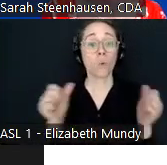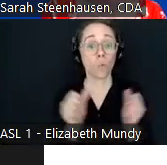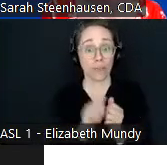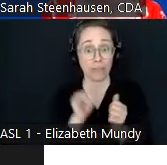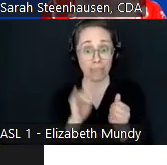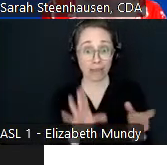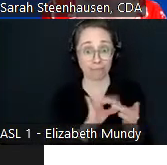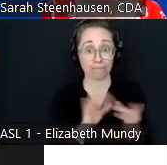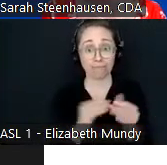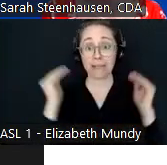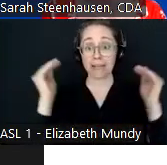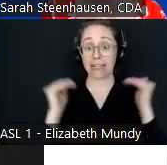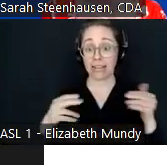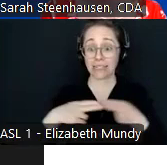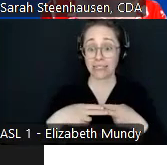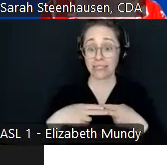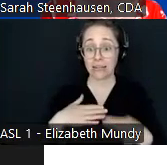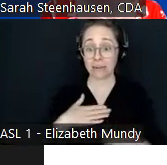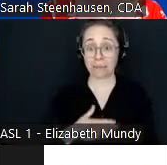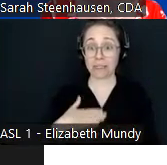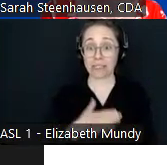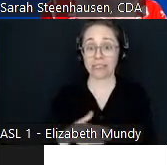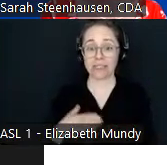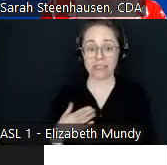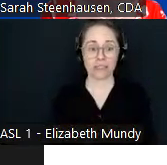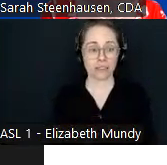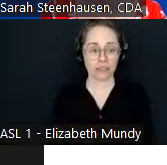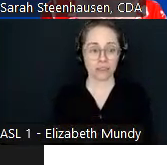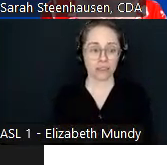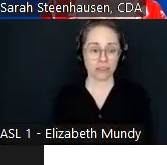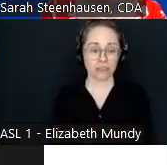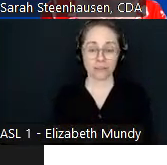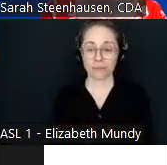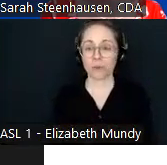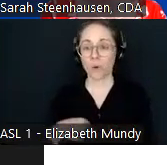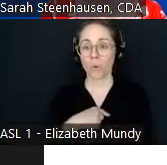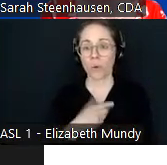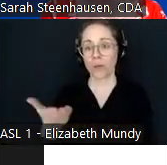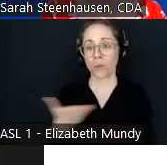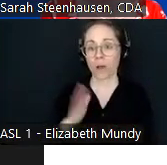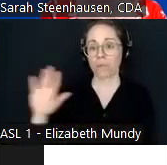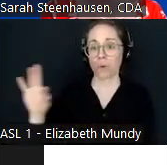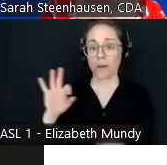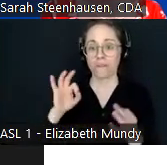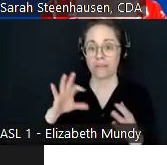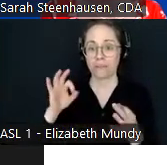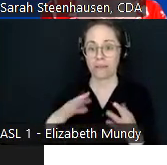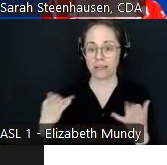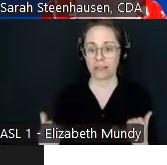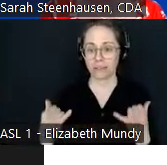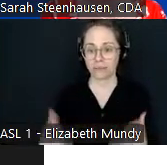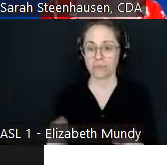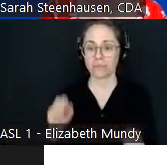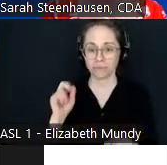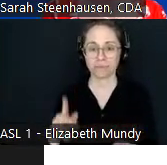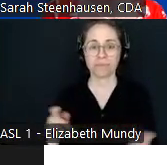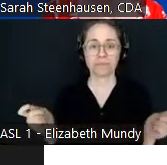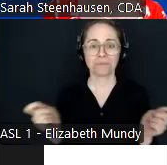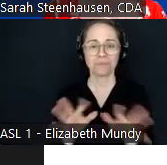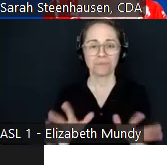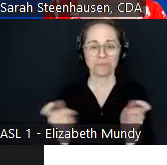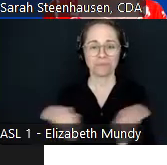could go to the next slide, please. We'd really, really welcome your feedback now. What you see as the purpose of this,